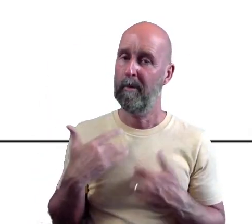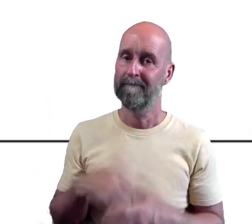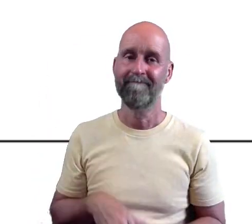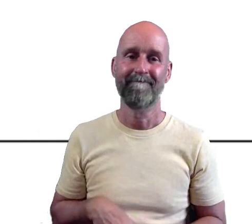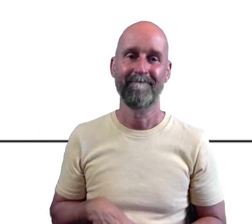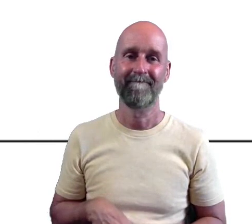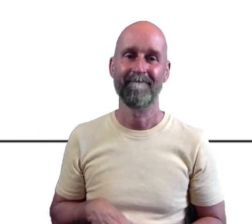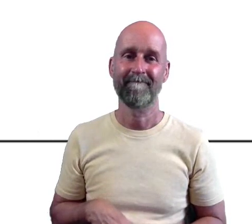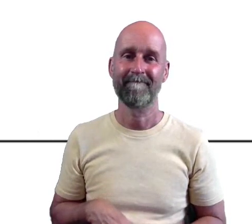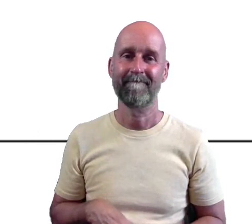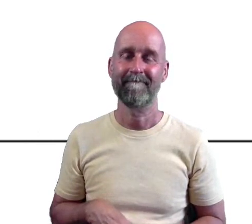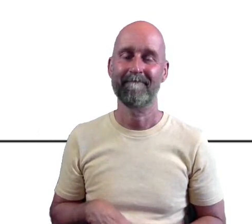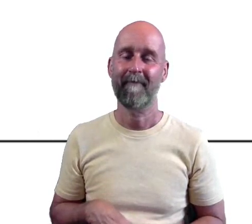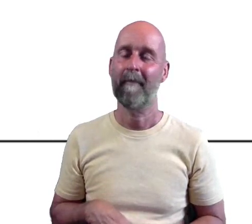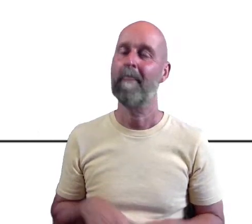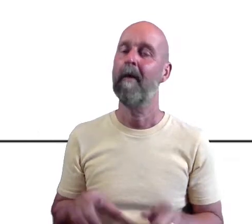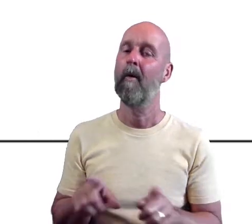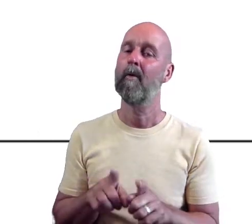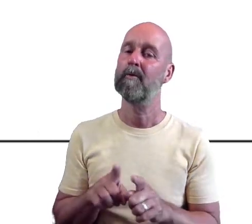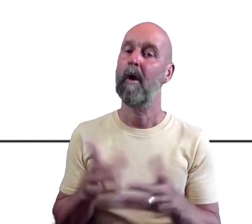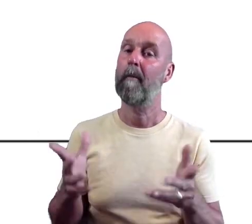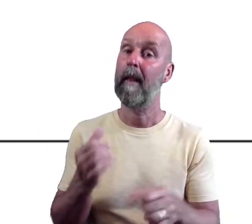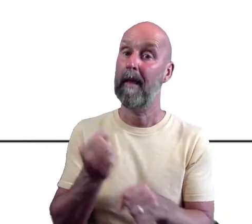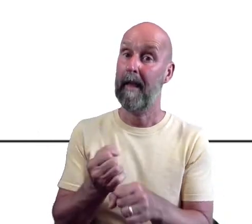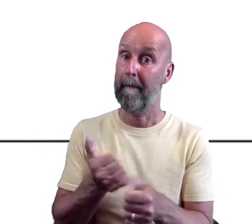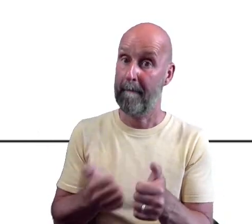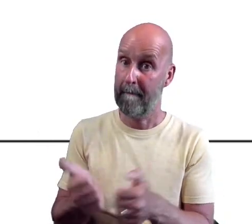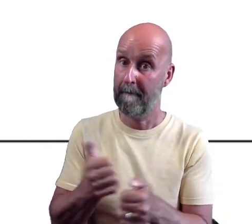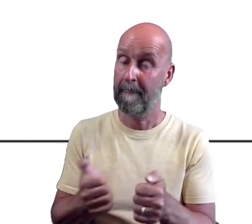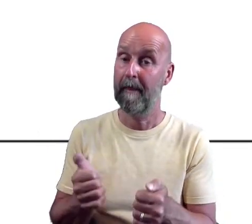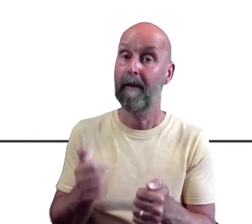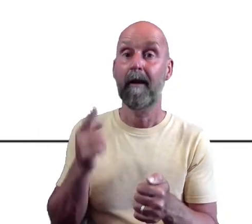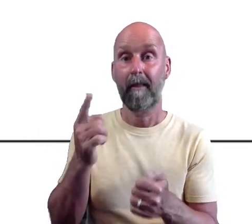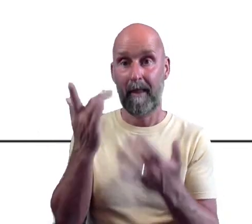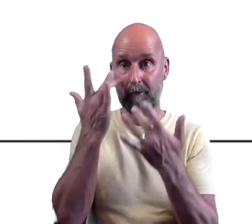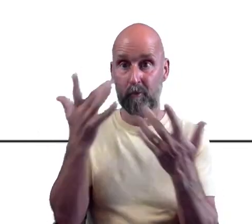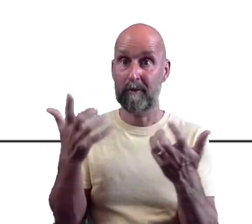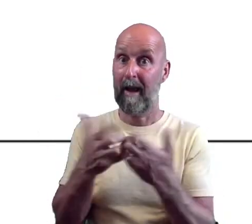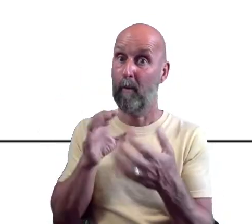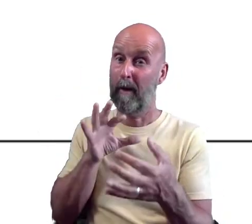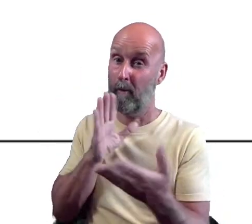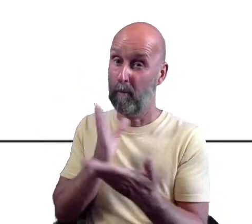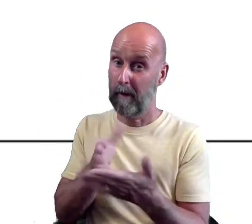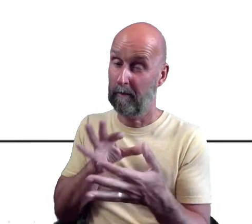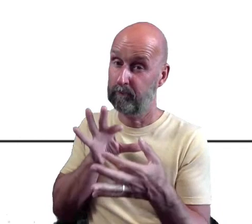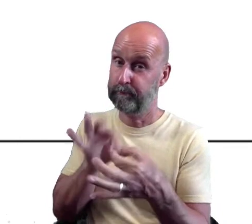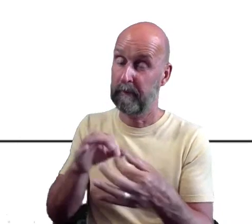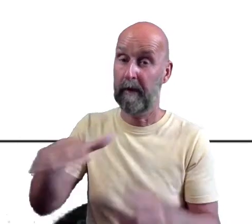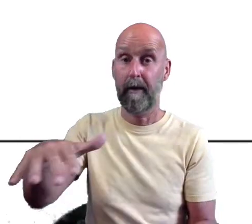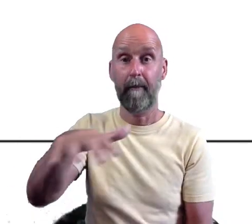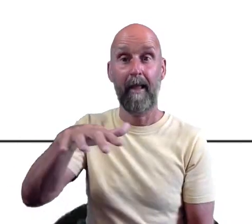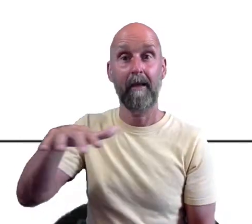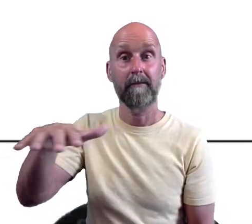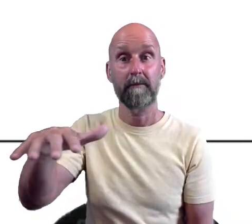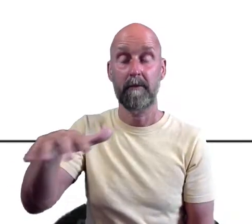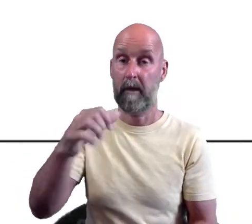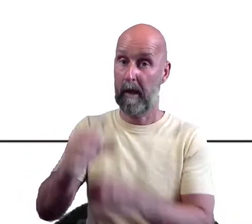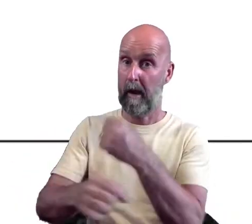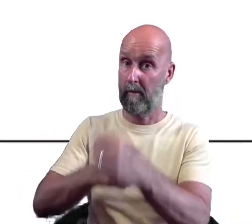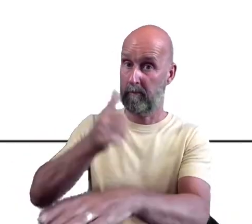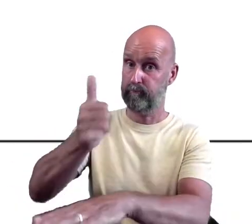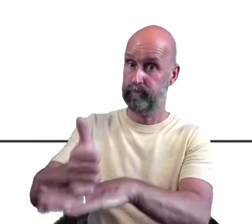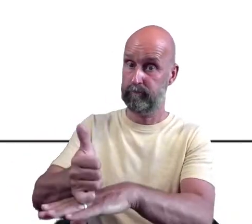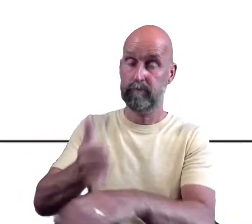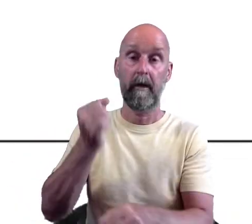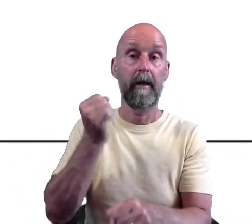I also think that playing games reflects the way that we actually engage with places too, so how places are performed into being. So games create